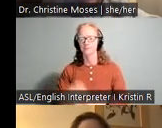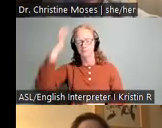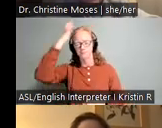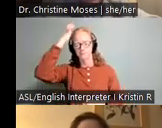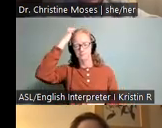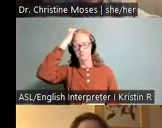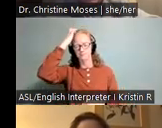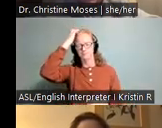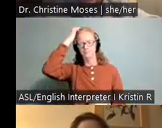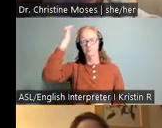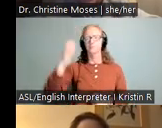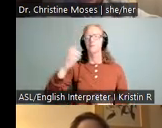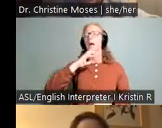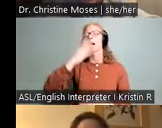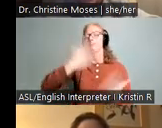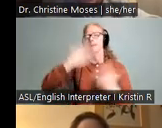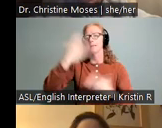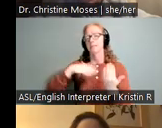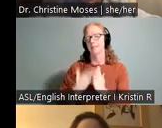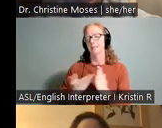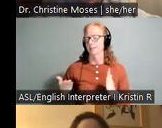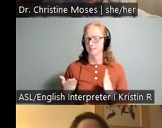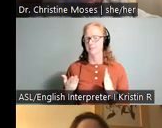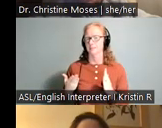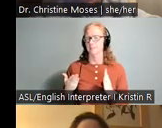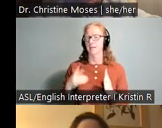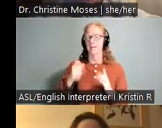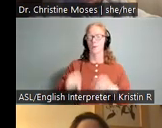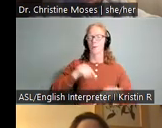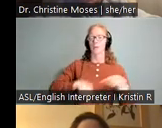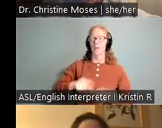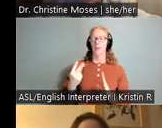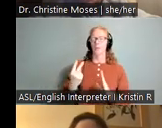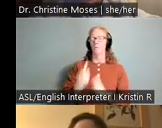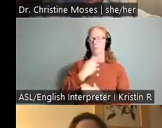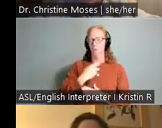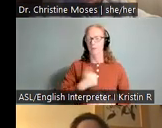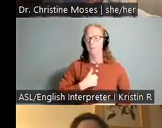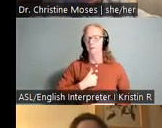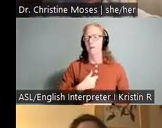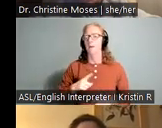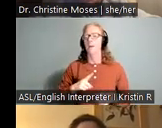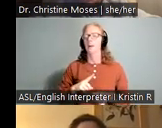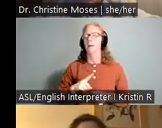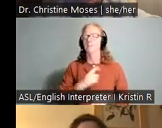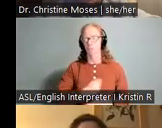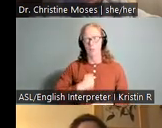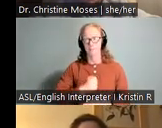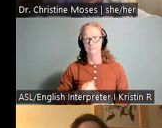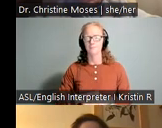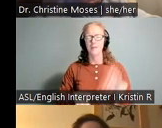did miss other pieces that I have to go back and take a look. I'm sorry, and a little bit later.